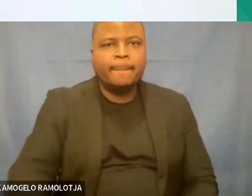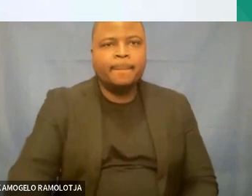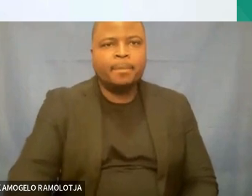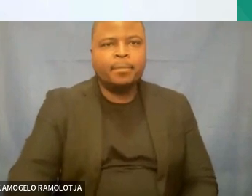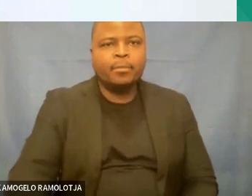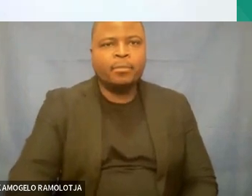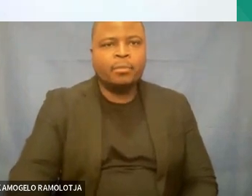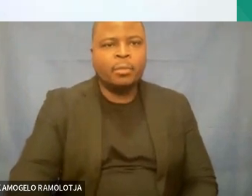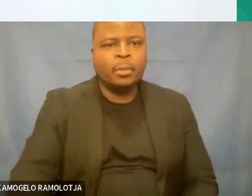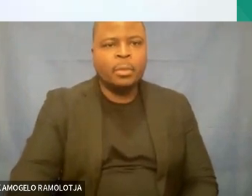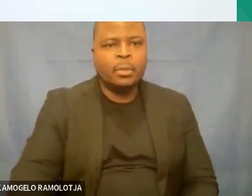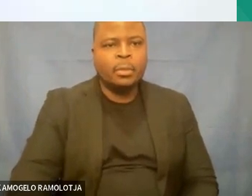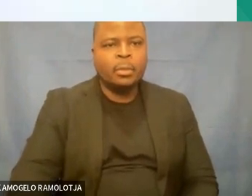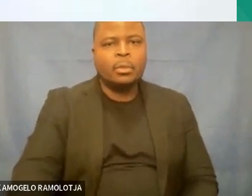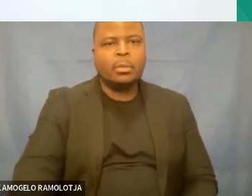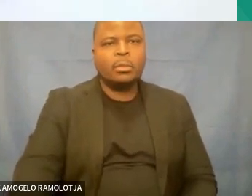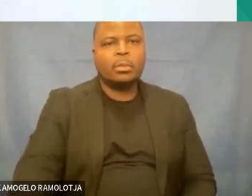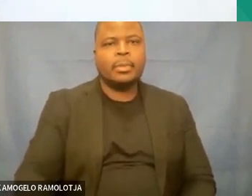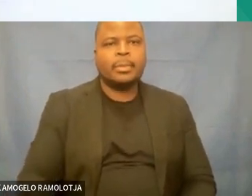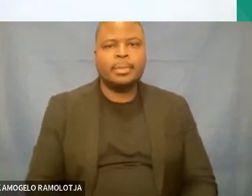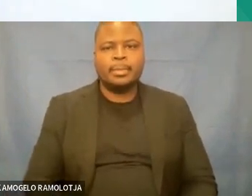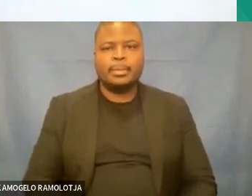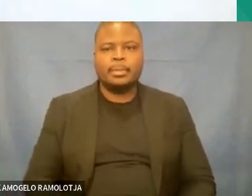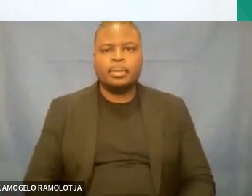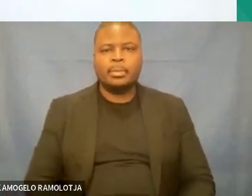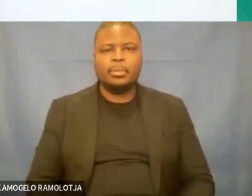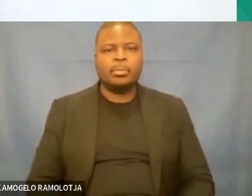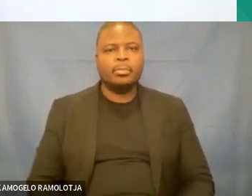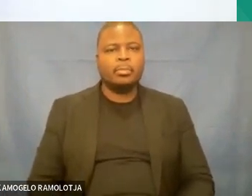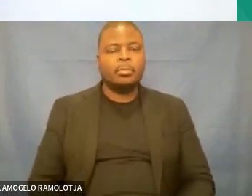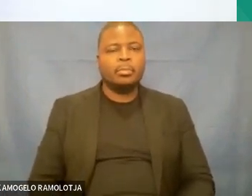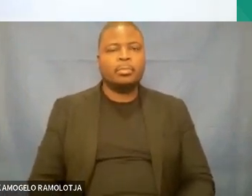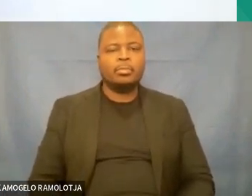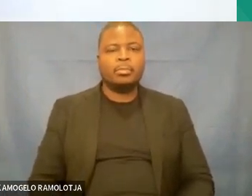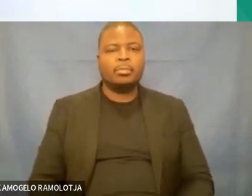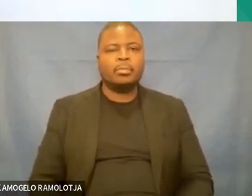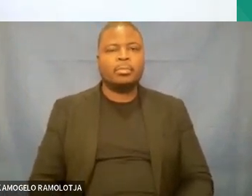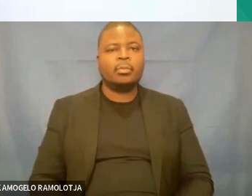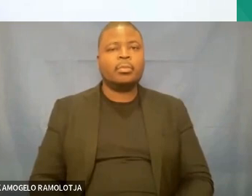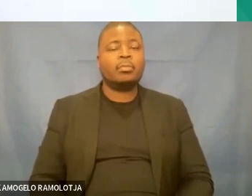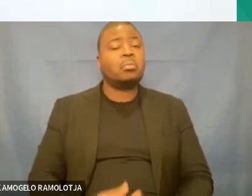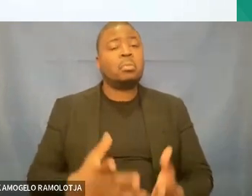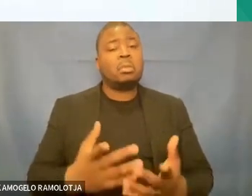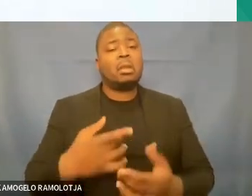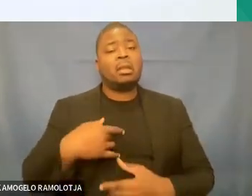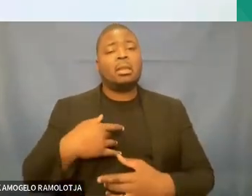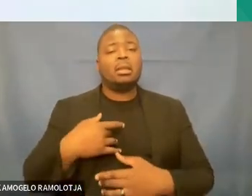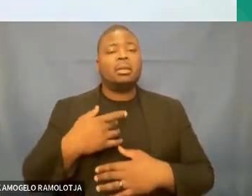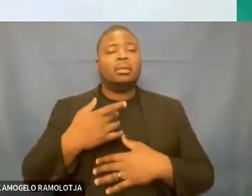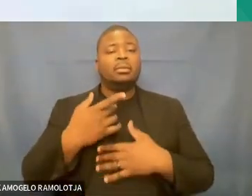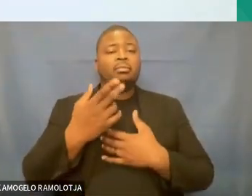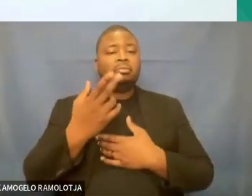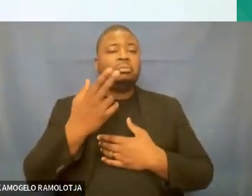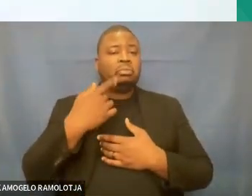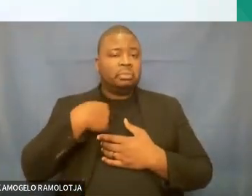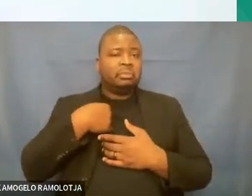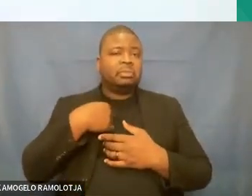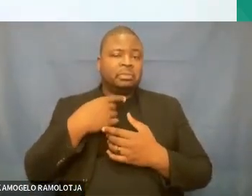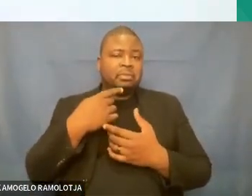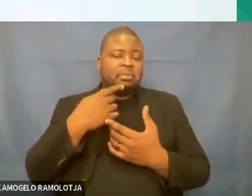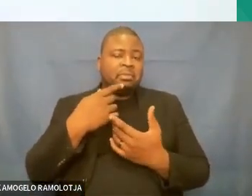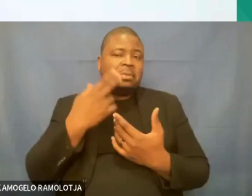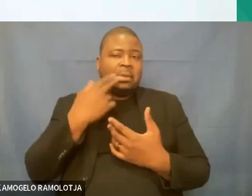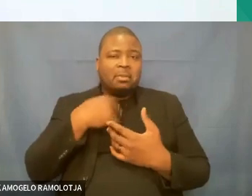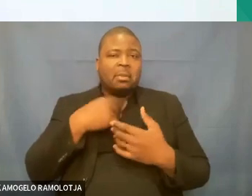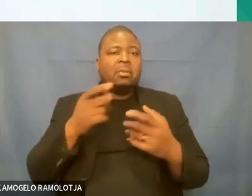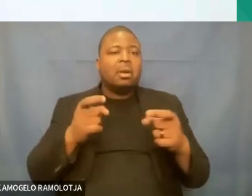So Anke, this is probably my favorite part of being a moderator, is that I get to ask all the questions that I want to know. So Anke,